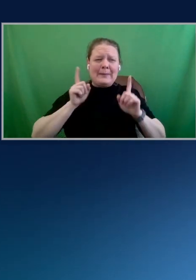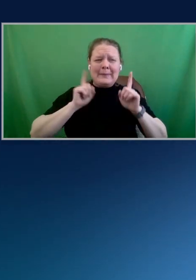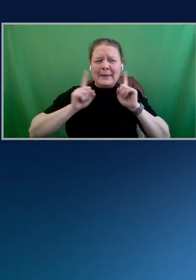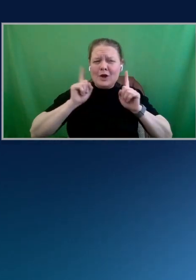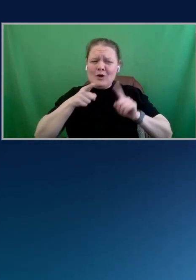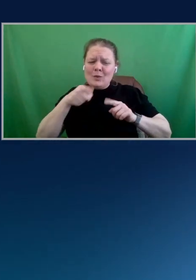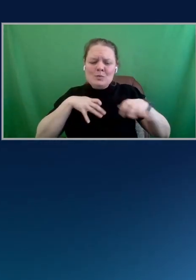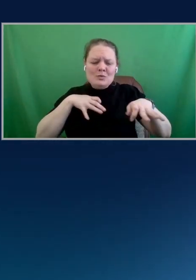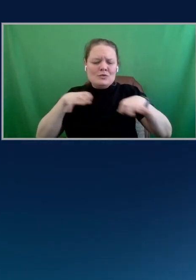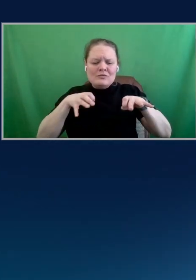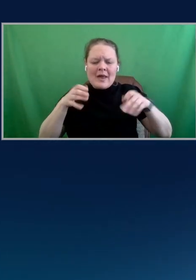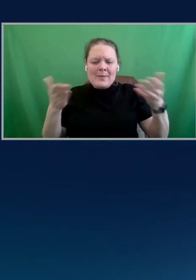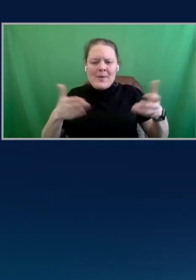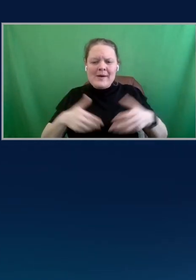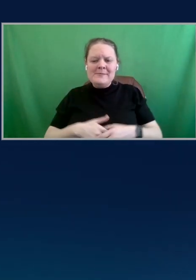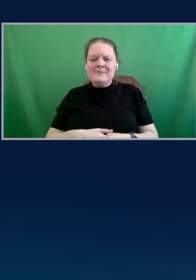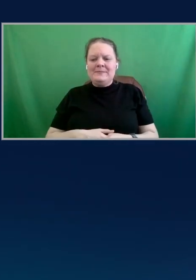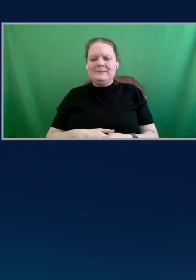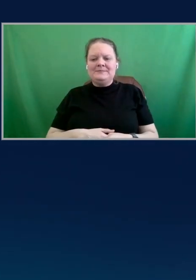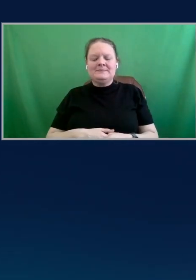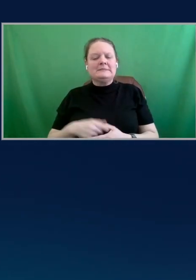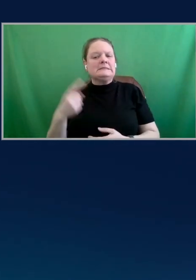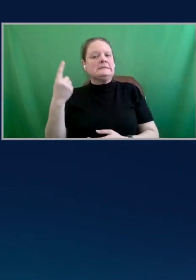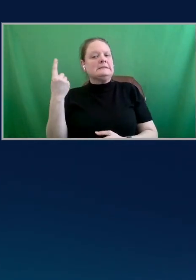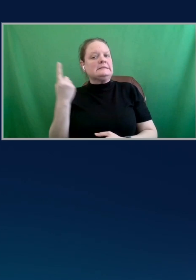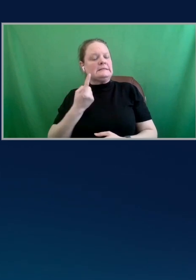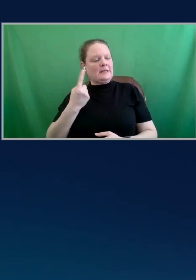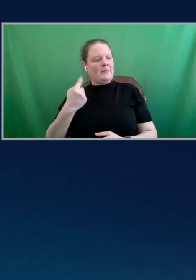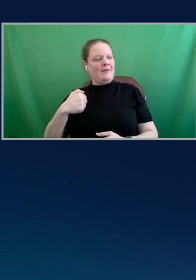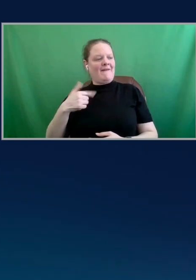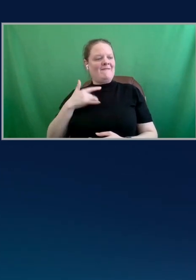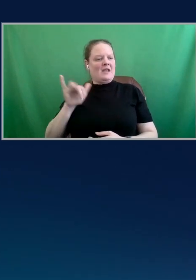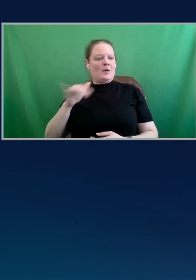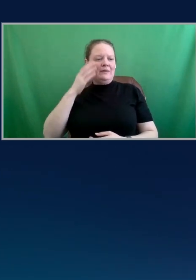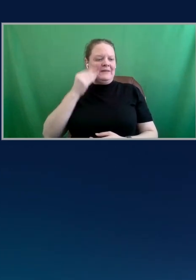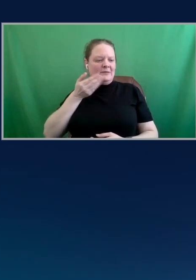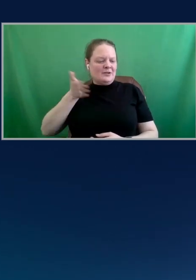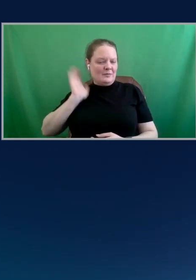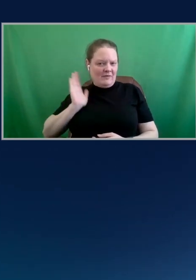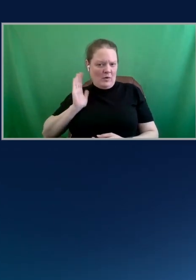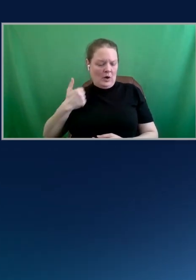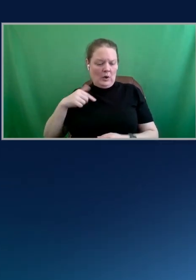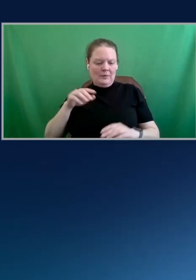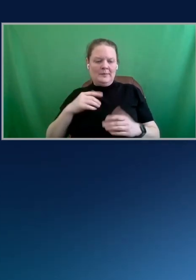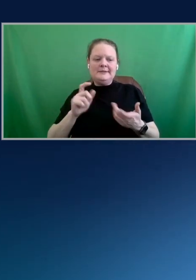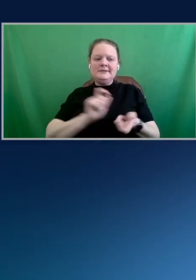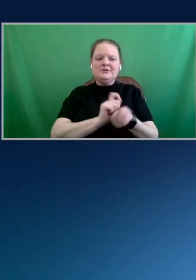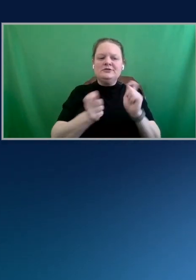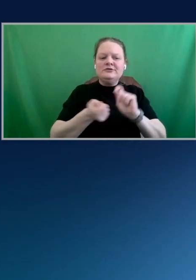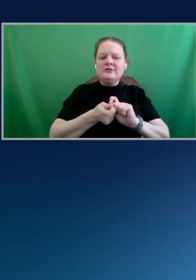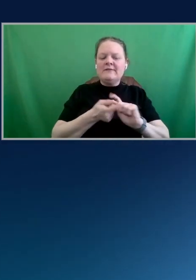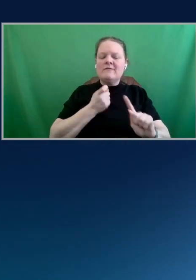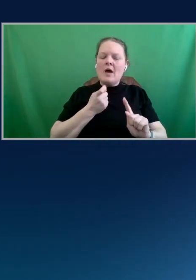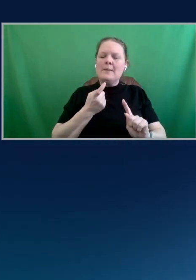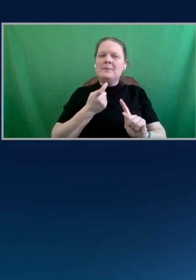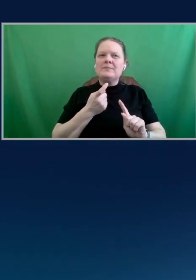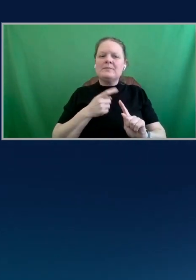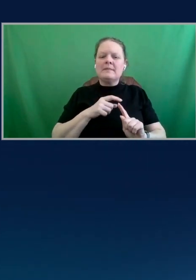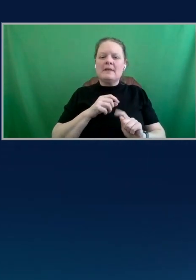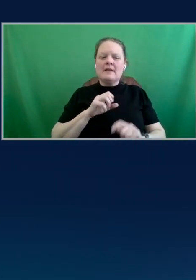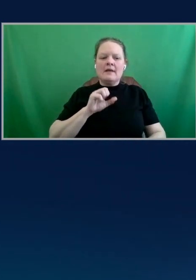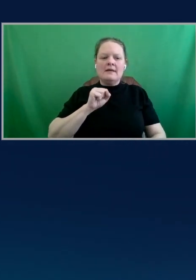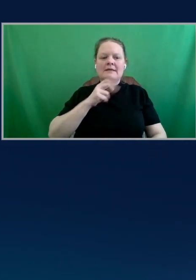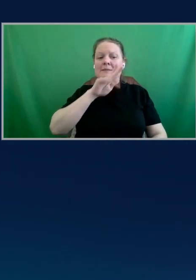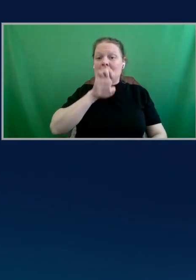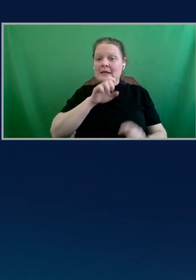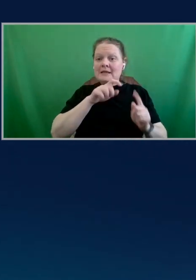is something that I feel like we've been through before. Like when we moved from assembly to